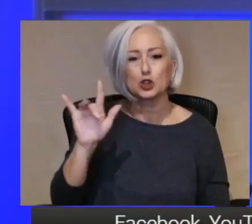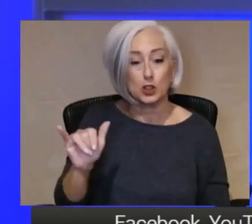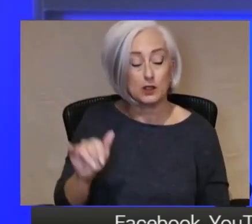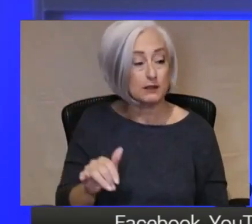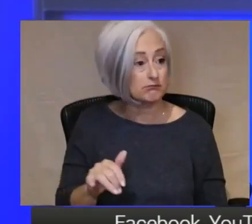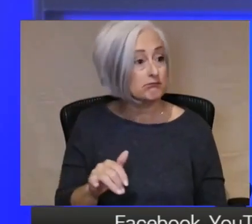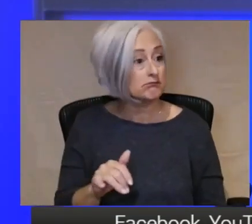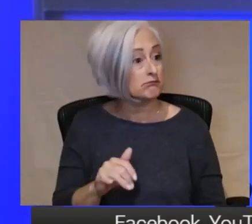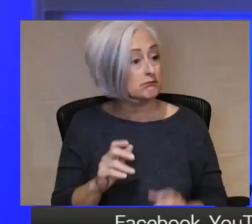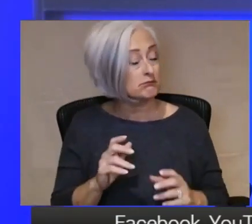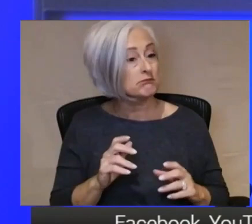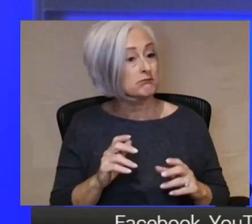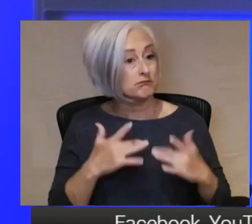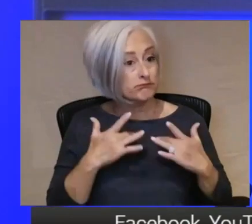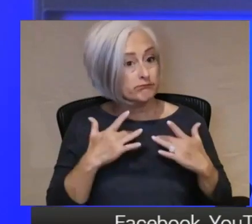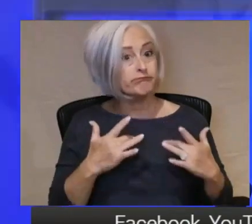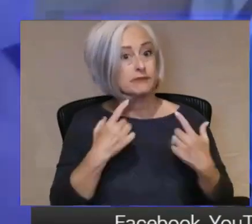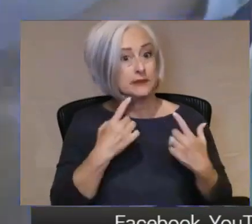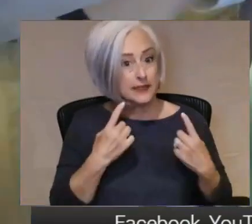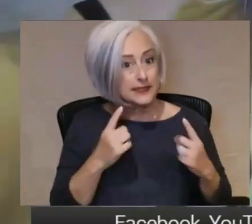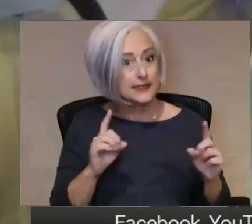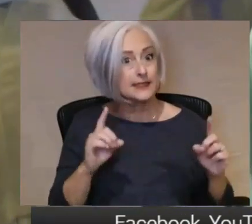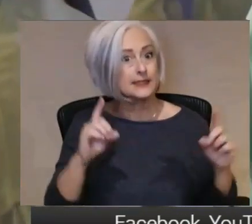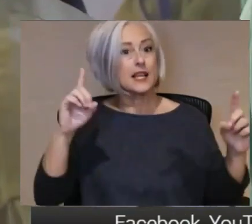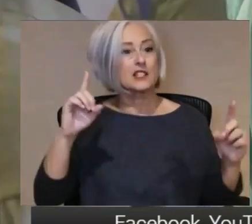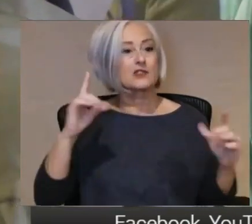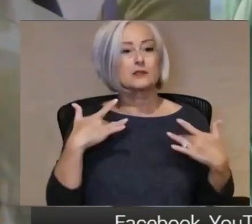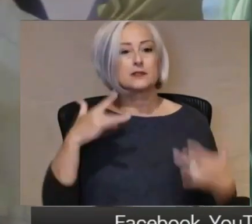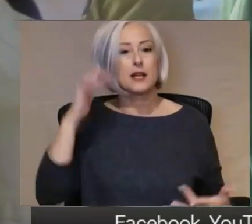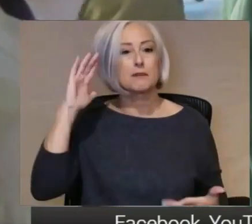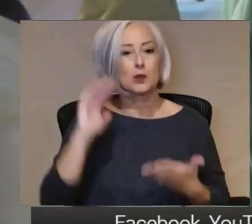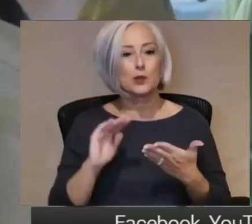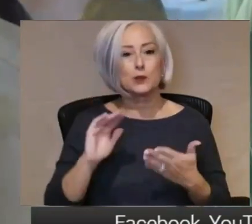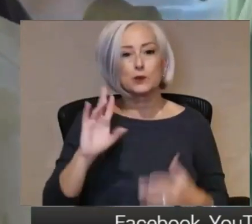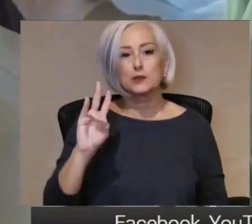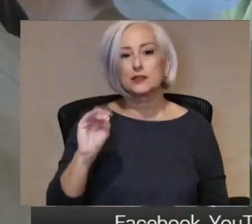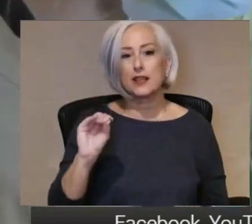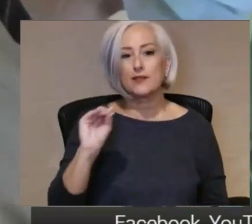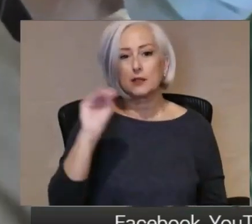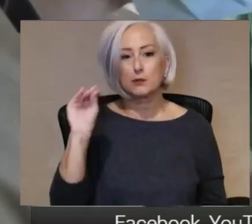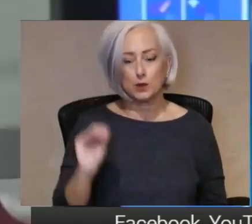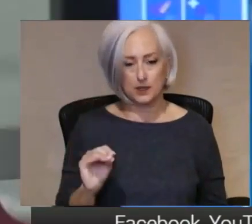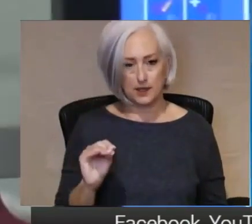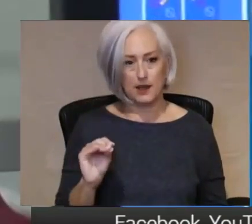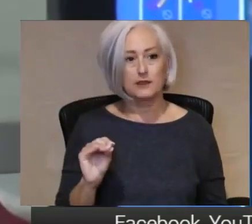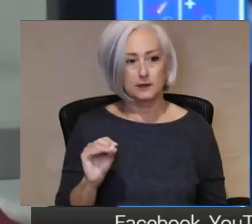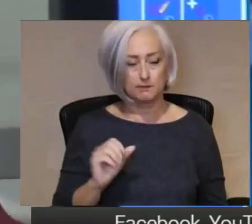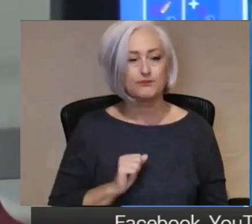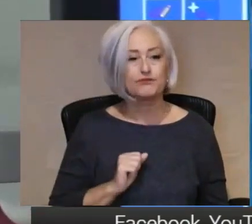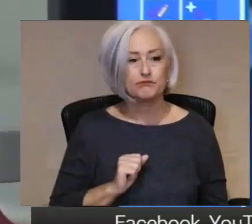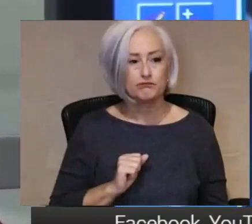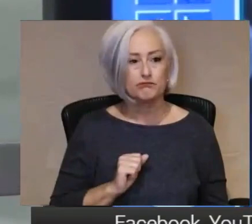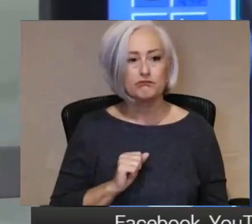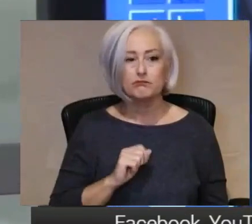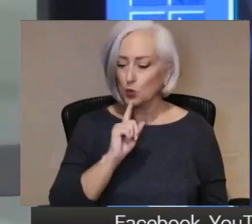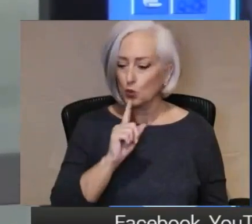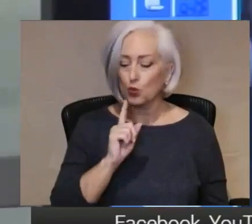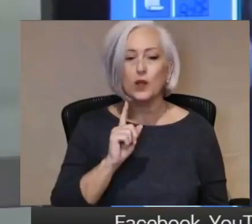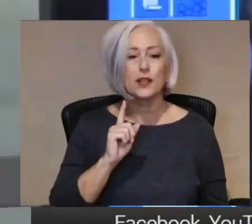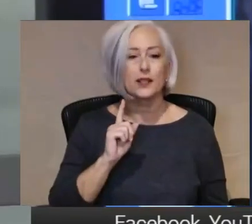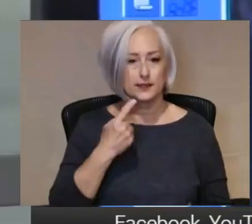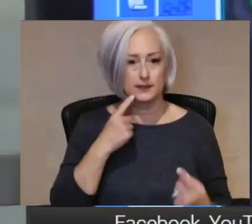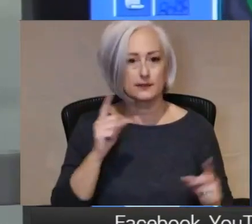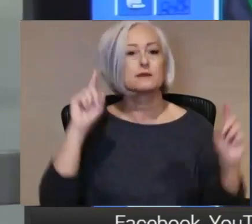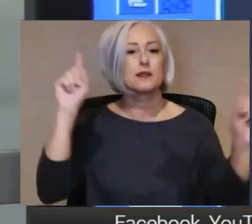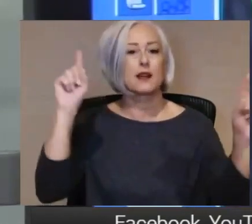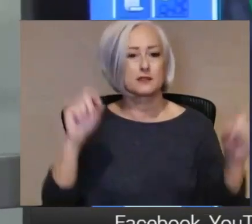On average, tremor scores are reduced by 70%. Okay. And it is a very highly successful treatment. How long does it